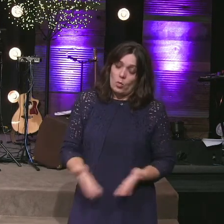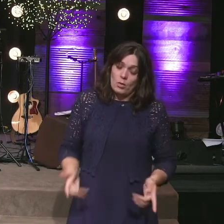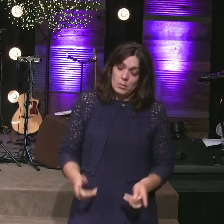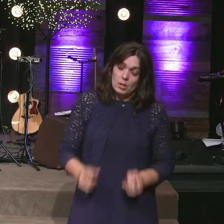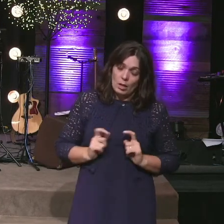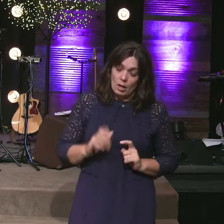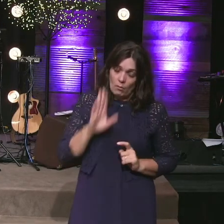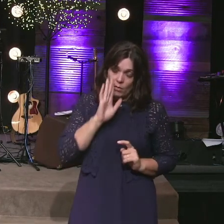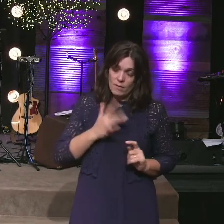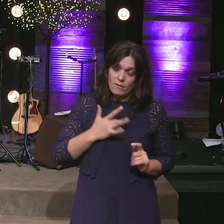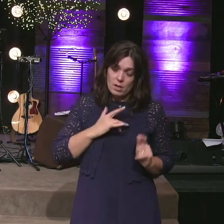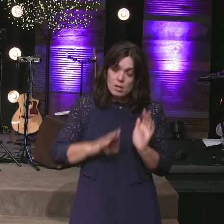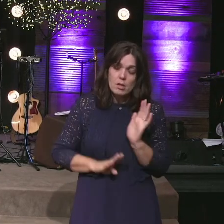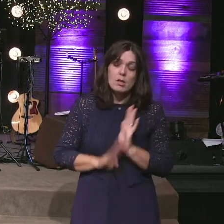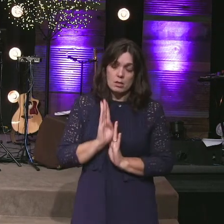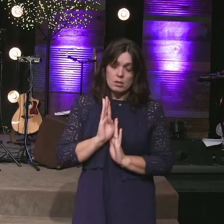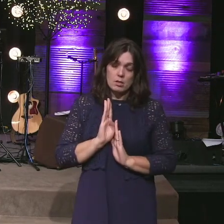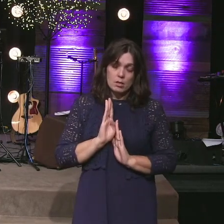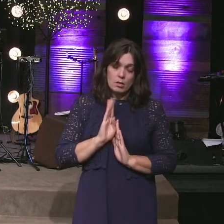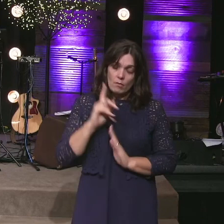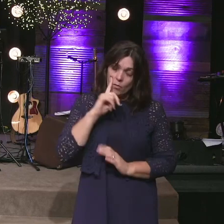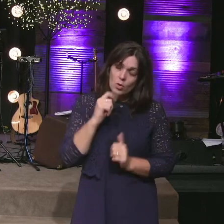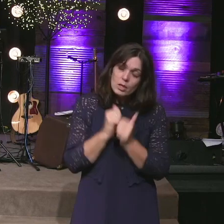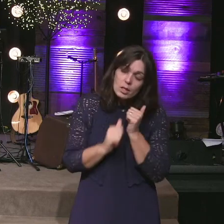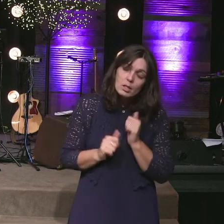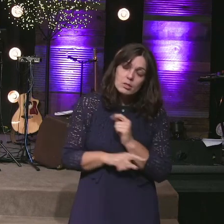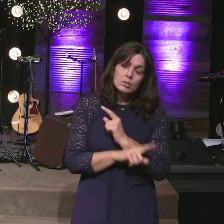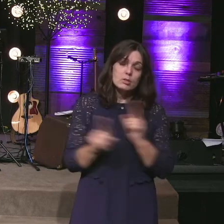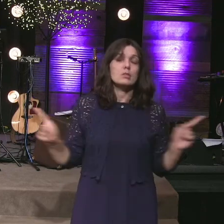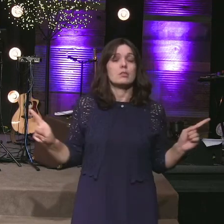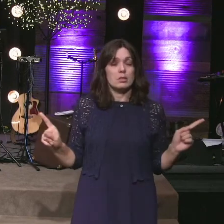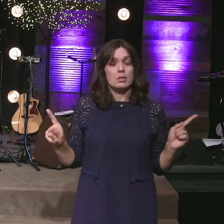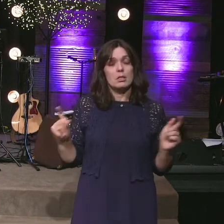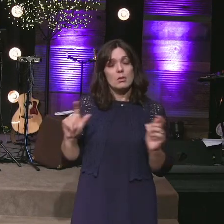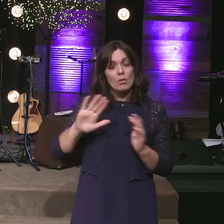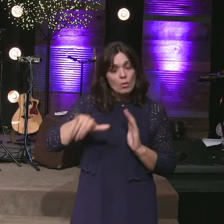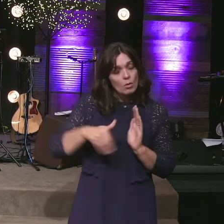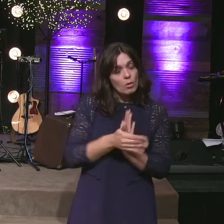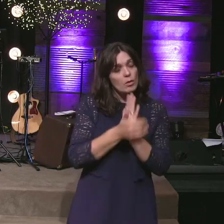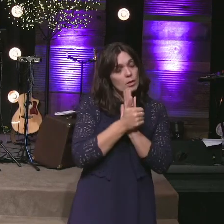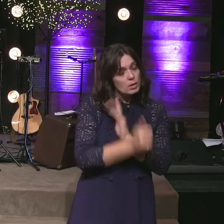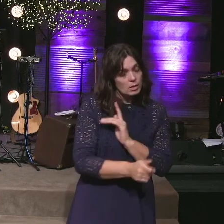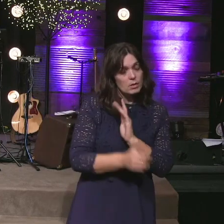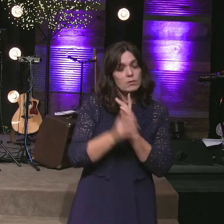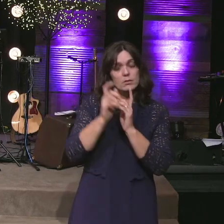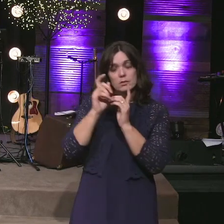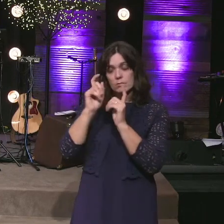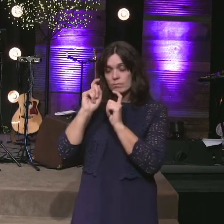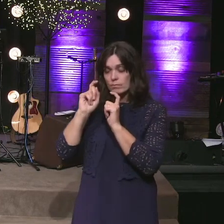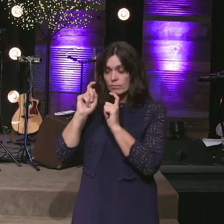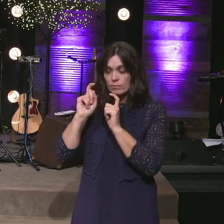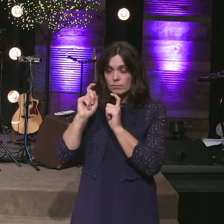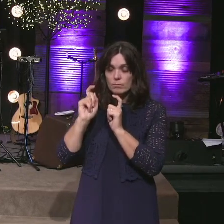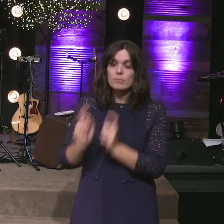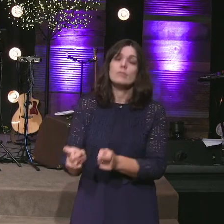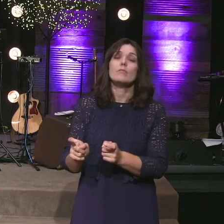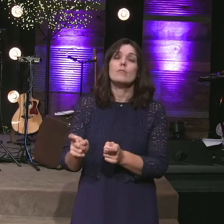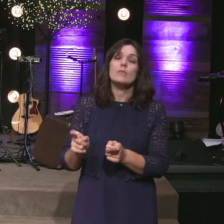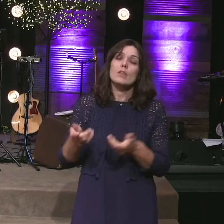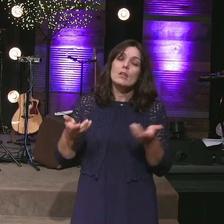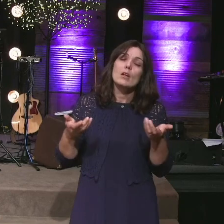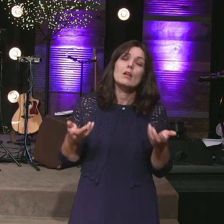the inside of each and every believer. The gifts and the talents that you've given them, Father, let that equipment rise